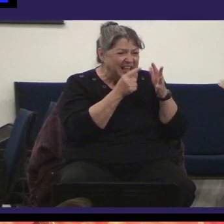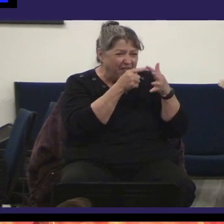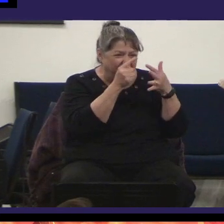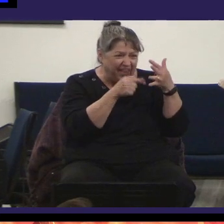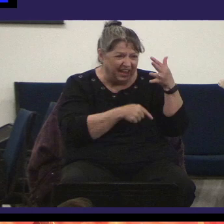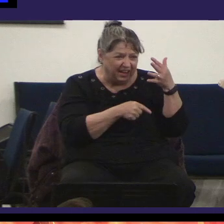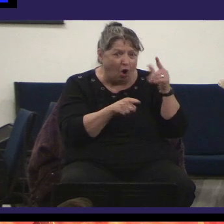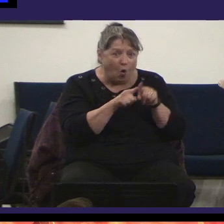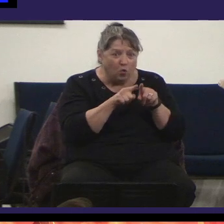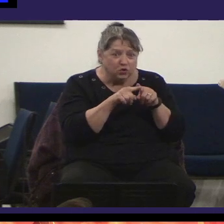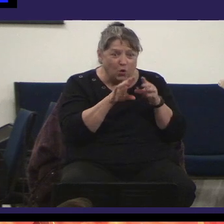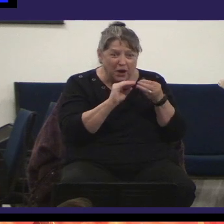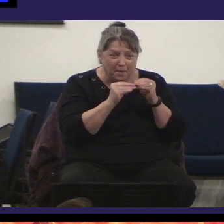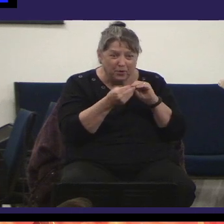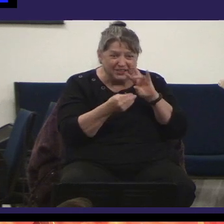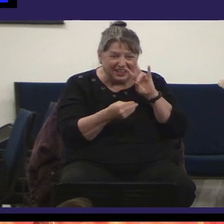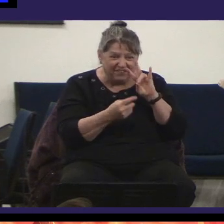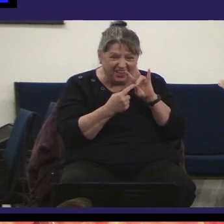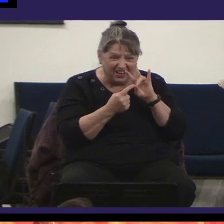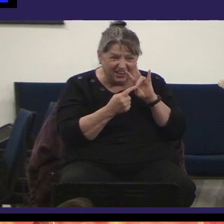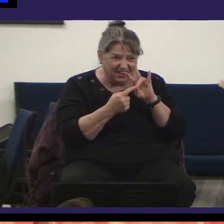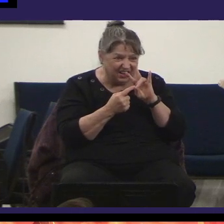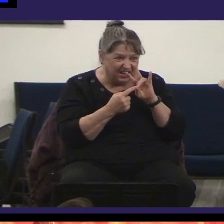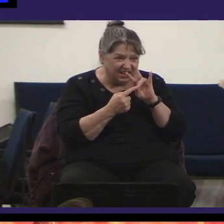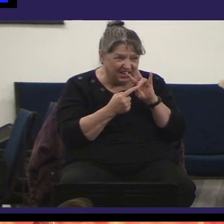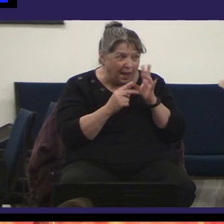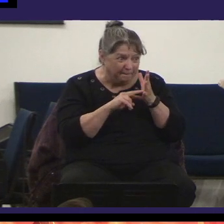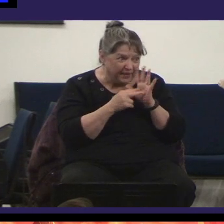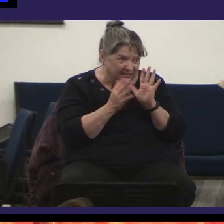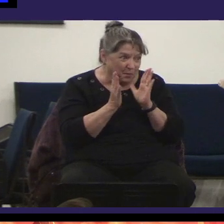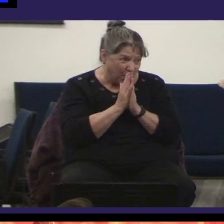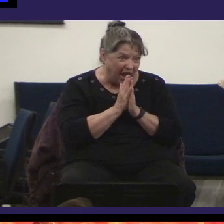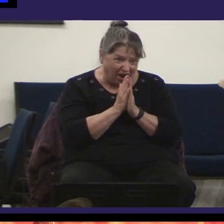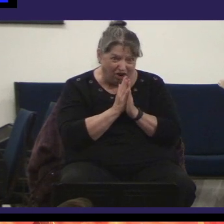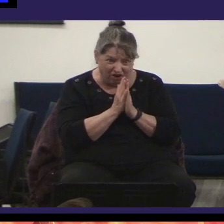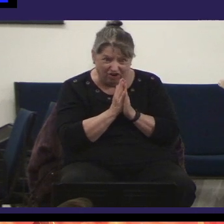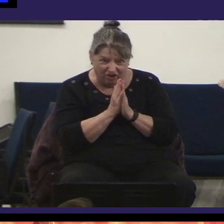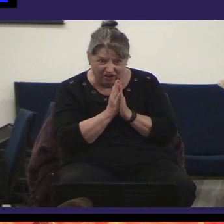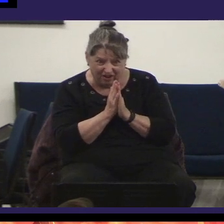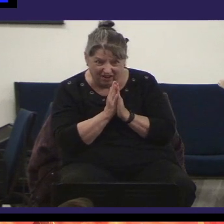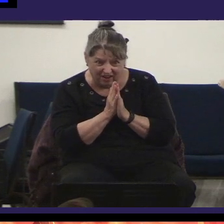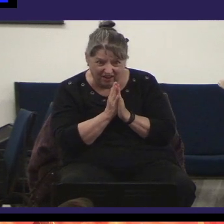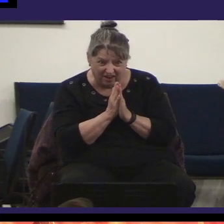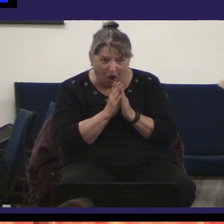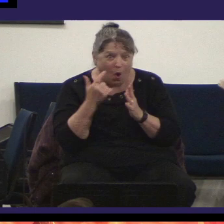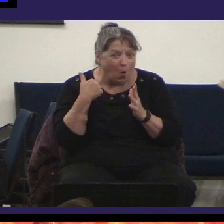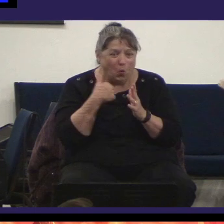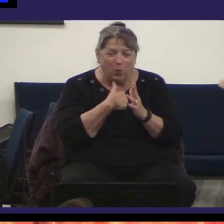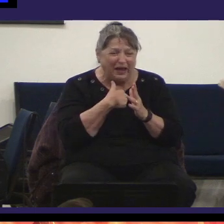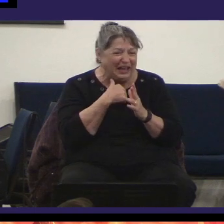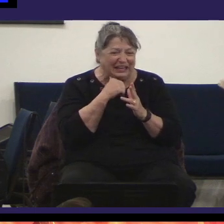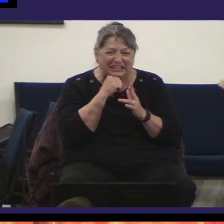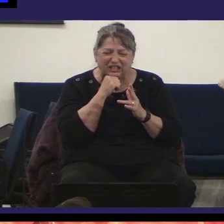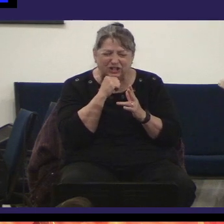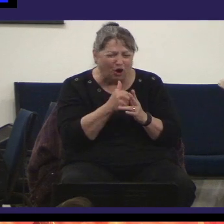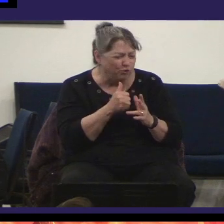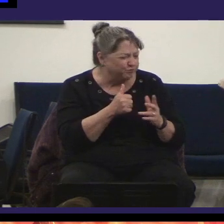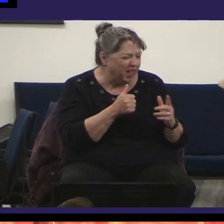seventh, and that is prayer. And we need to remember that we fight not against flesh and